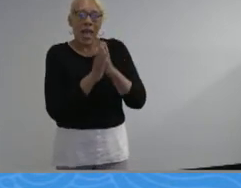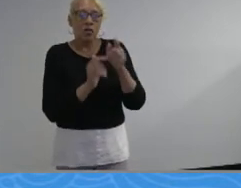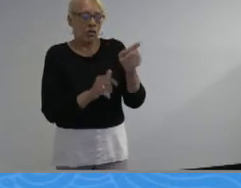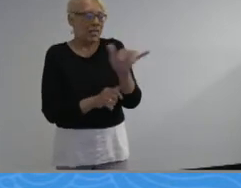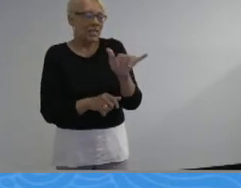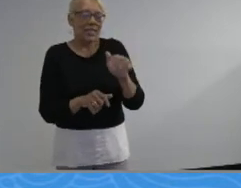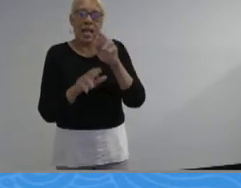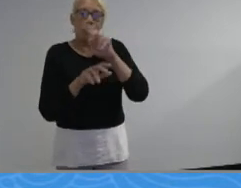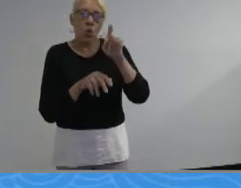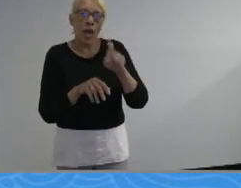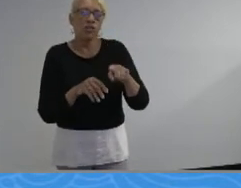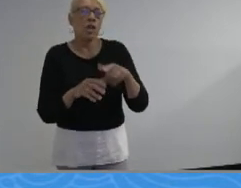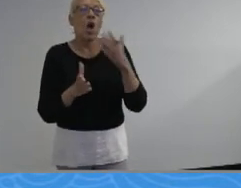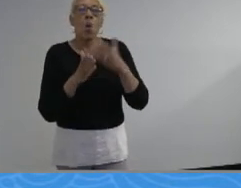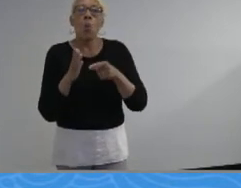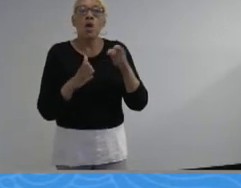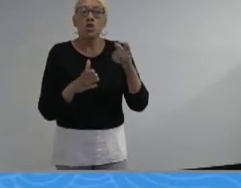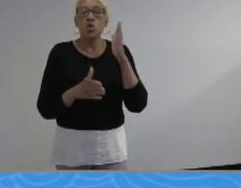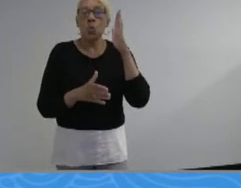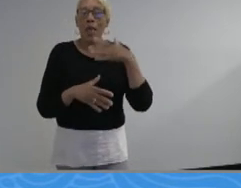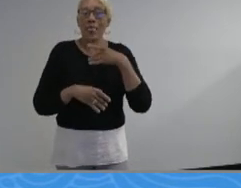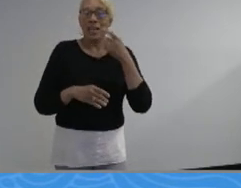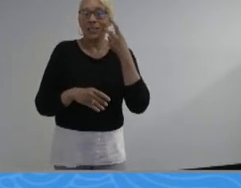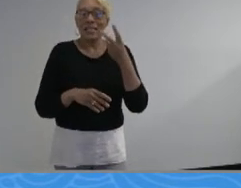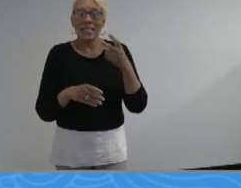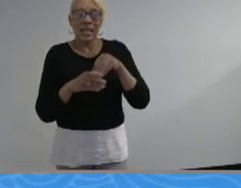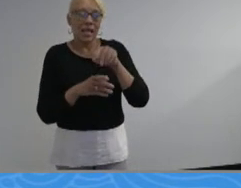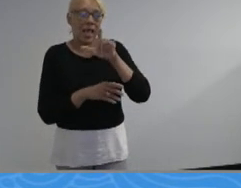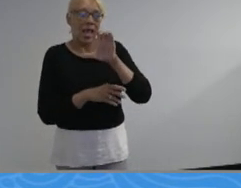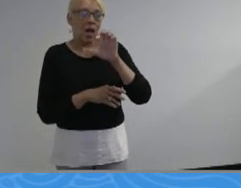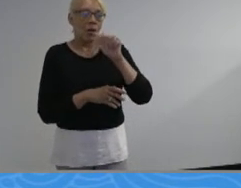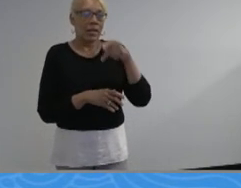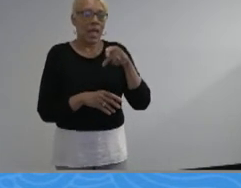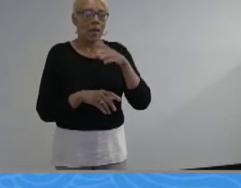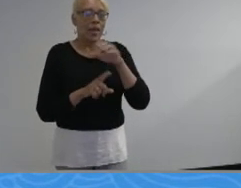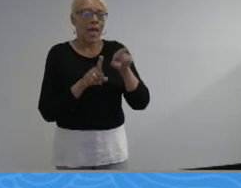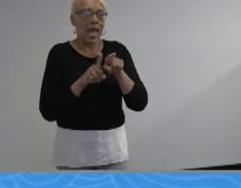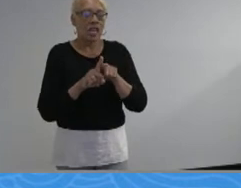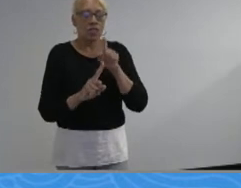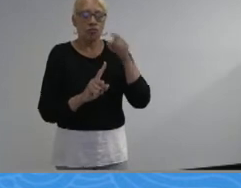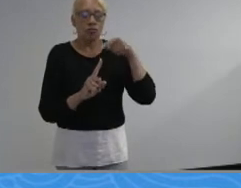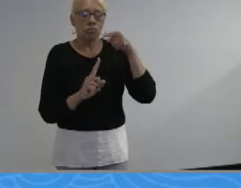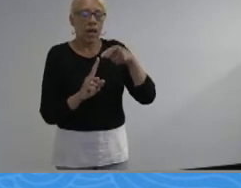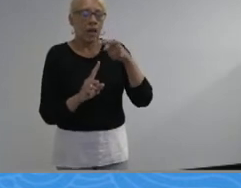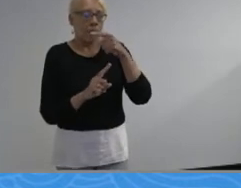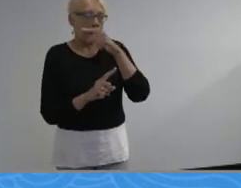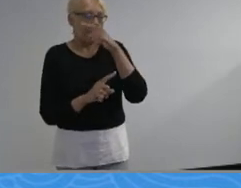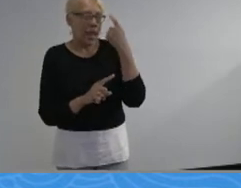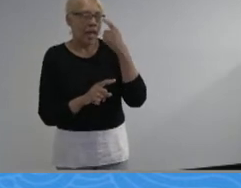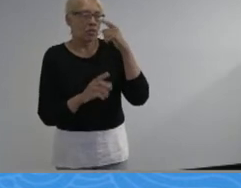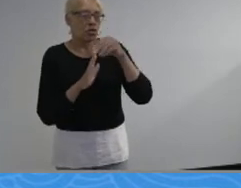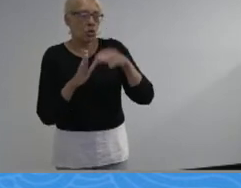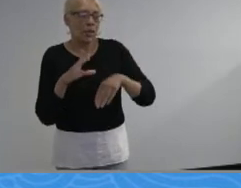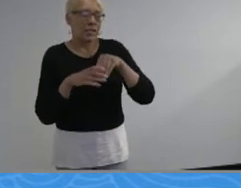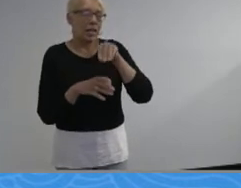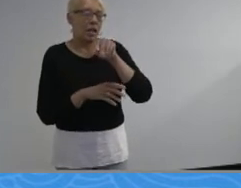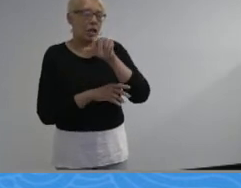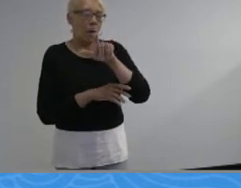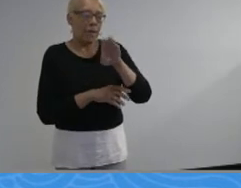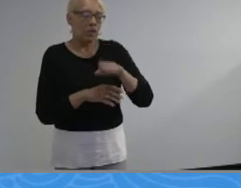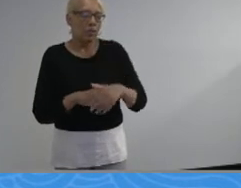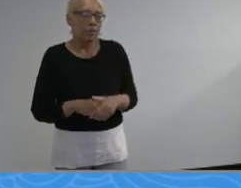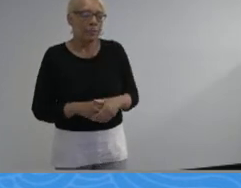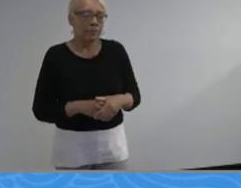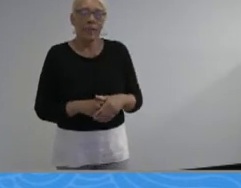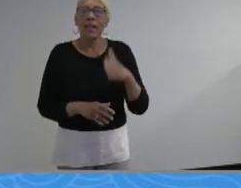you about what you would like to see in this LCAP as it pertains to the unique needs of Black students in Long Beach. Thank